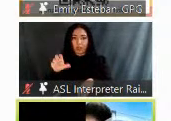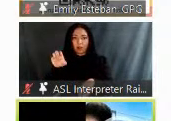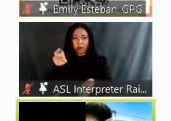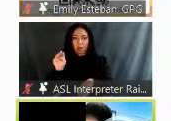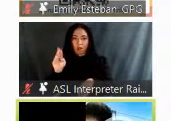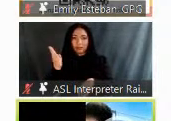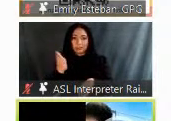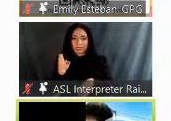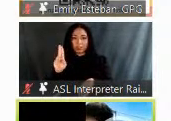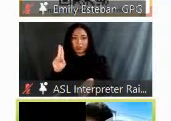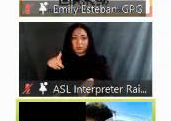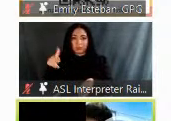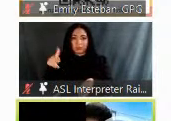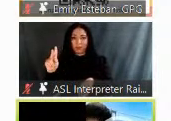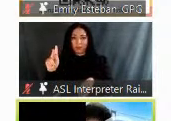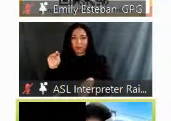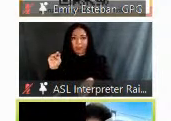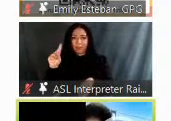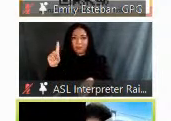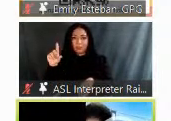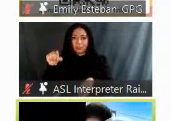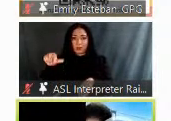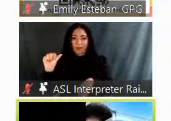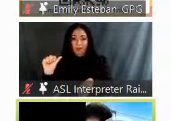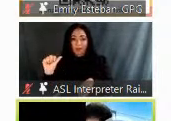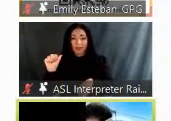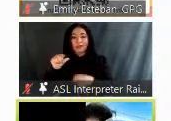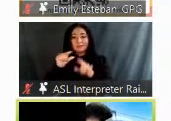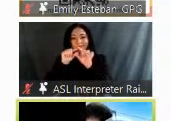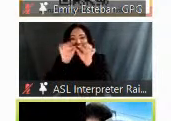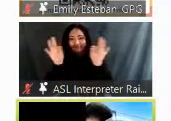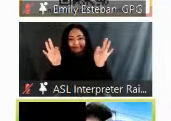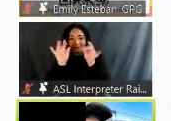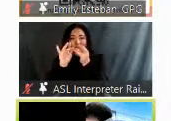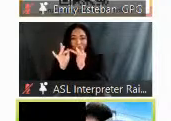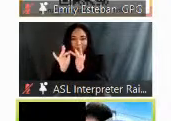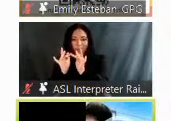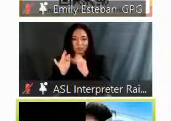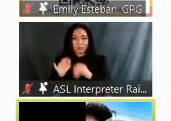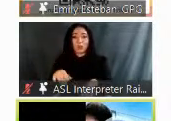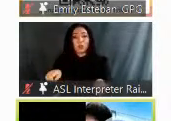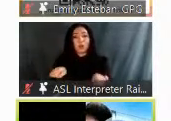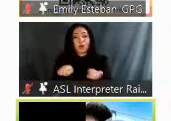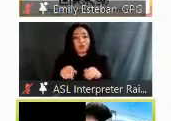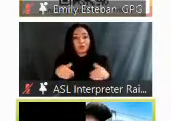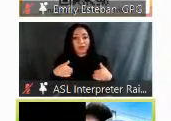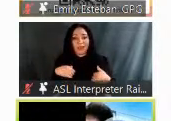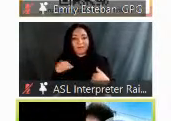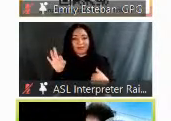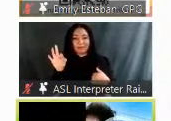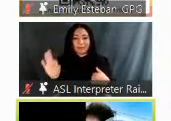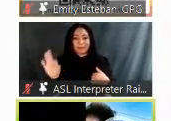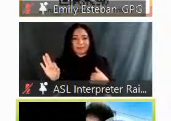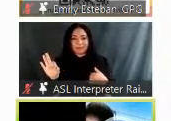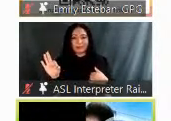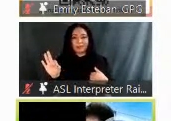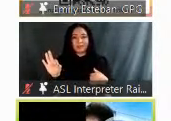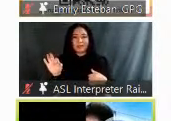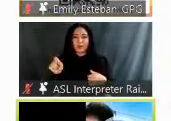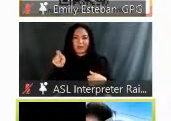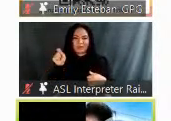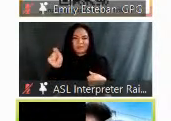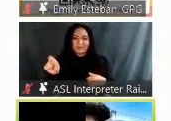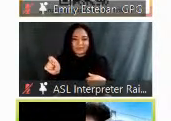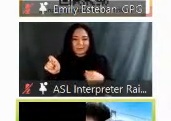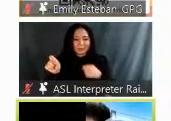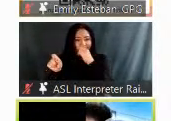glenpricegroup.com/UPK-MDQA in your web browser. We also have a pinned, Emily Esteban's screen is pinned with the